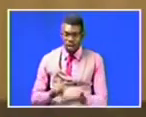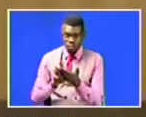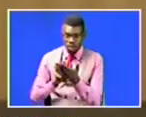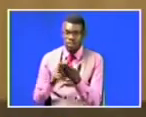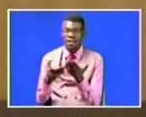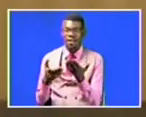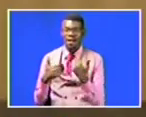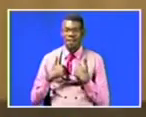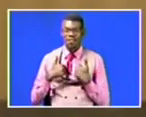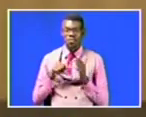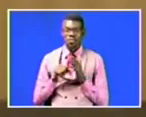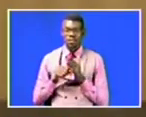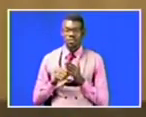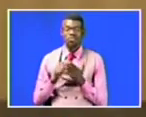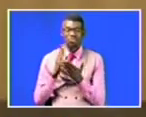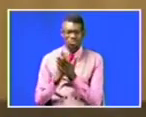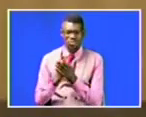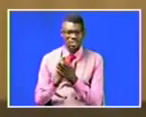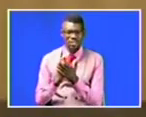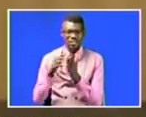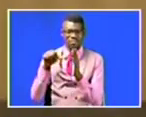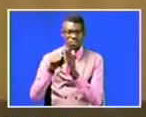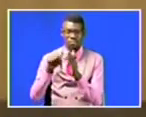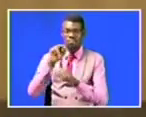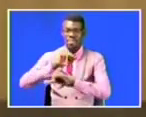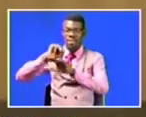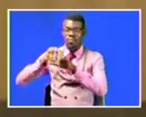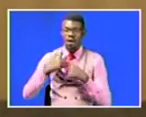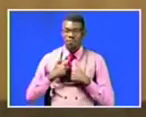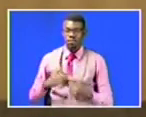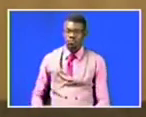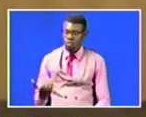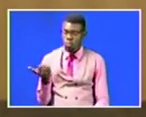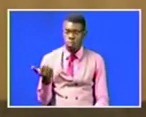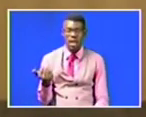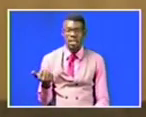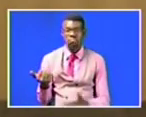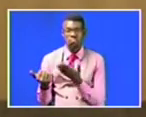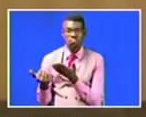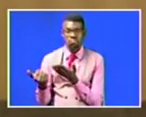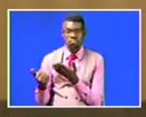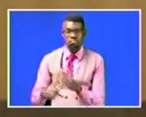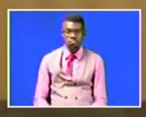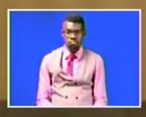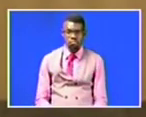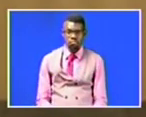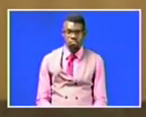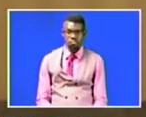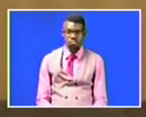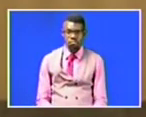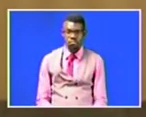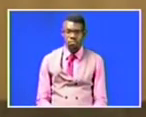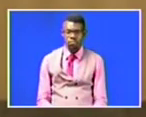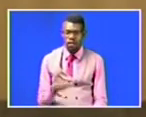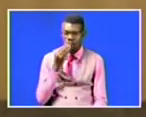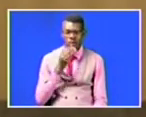You'll realize it's a national issue, like when you talk of ugali, you know, and then that's a stable